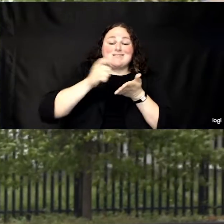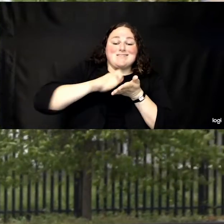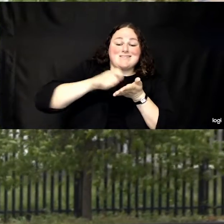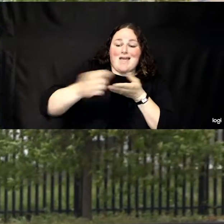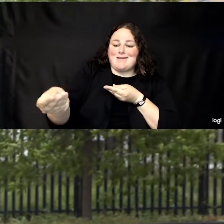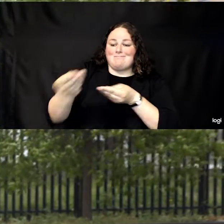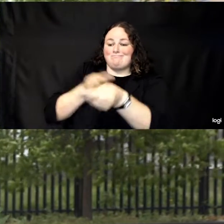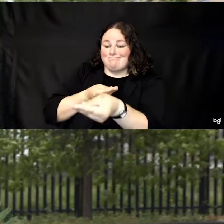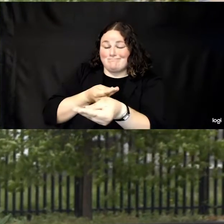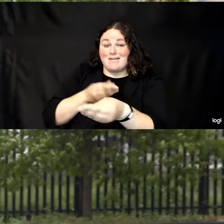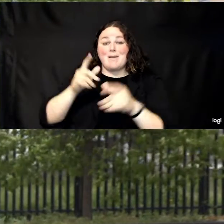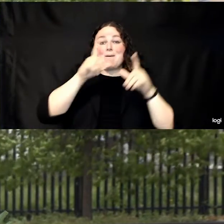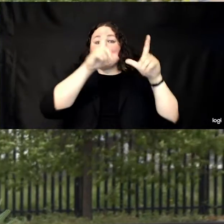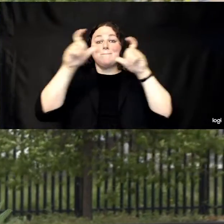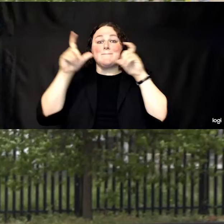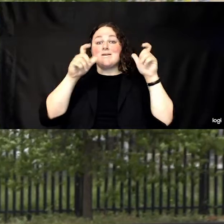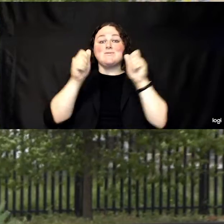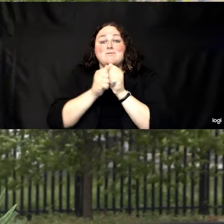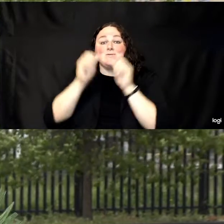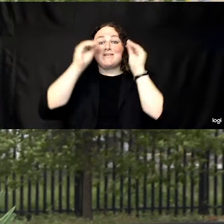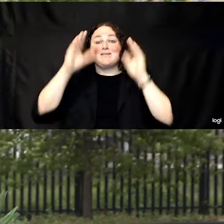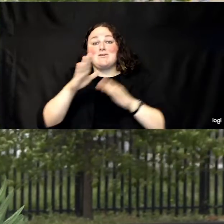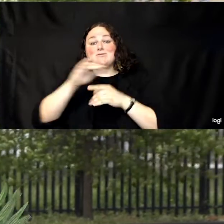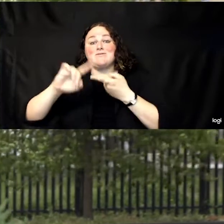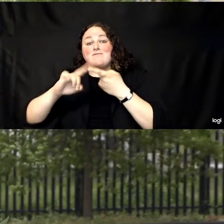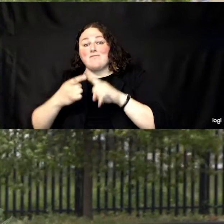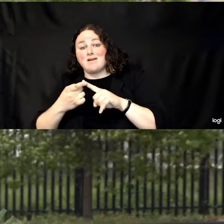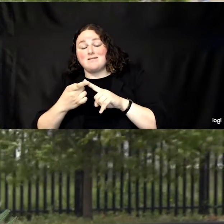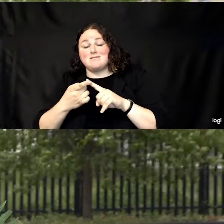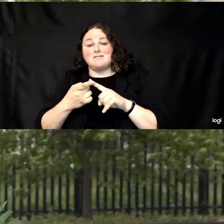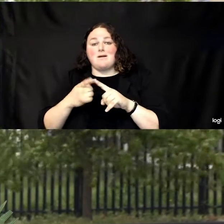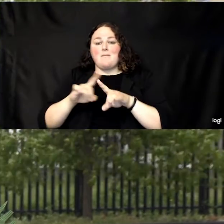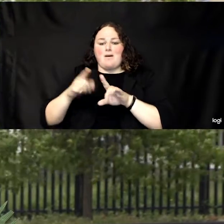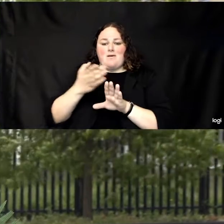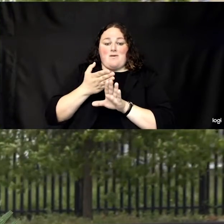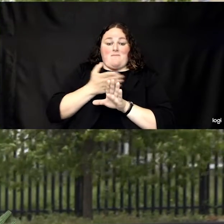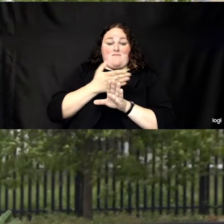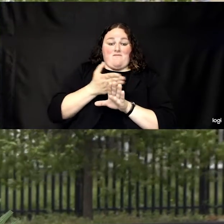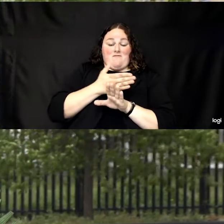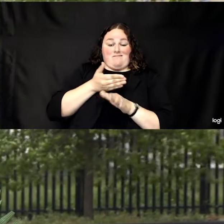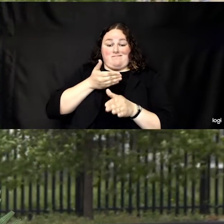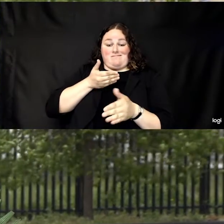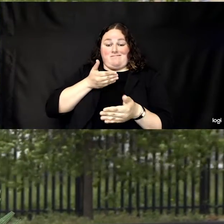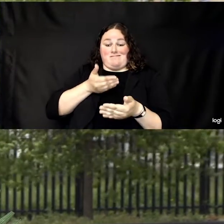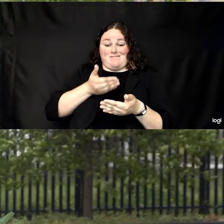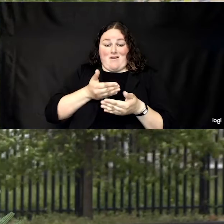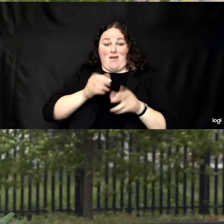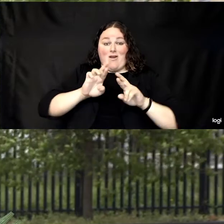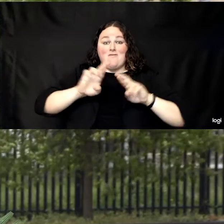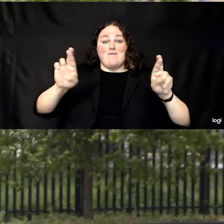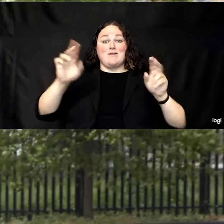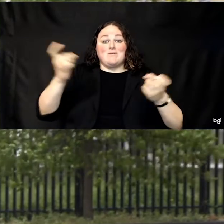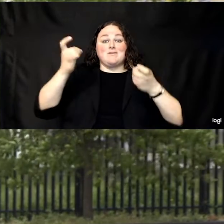yearbooks, taking pictures with our teachers and friends one last time. But before we could even enjoy that feeling of finally being done with